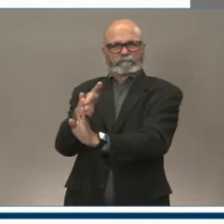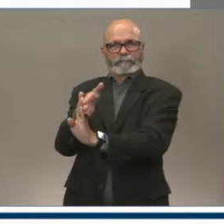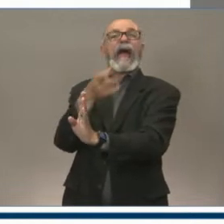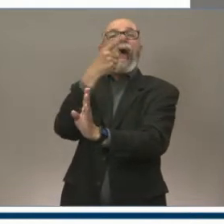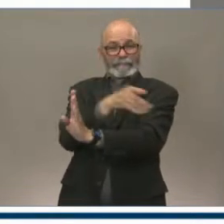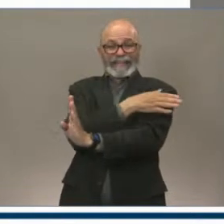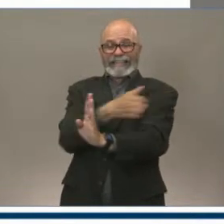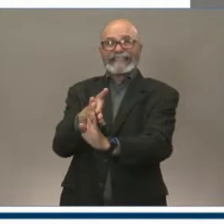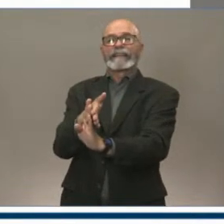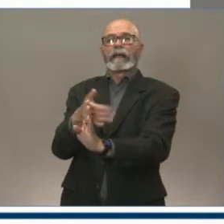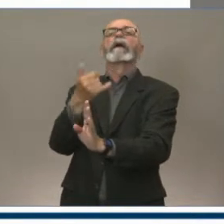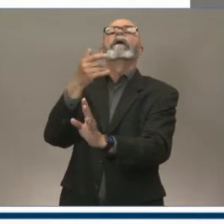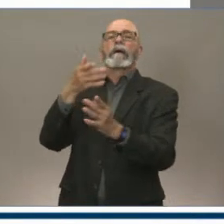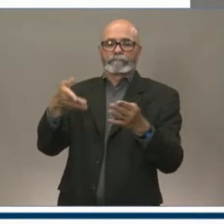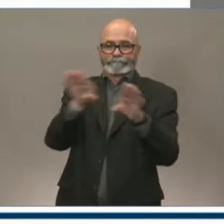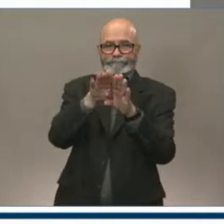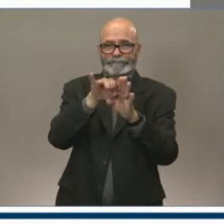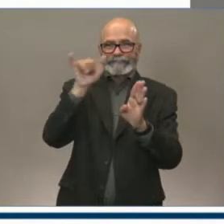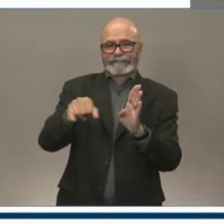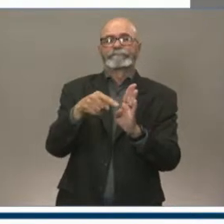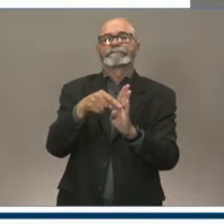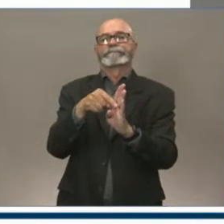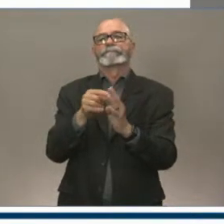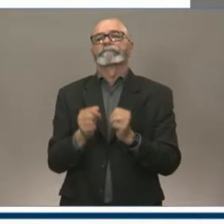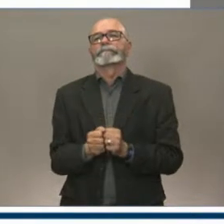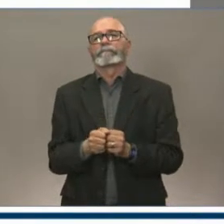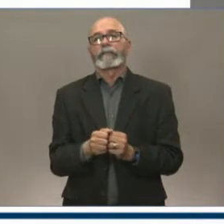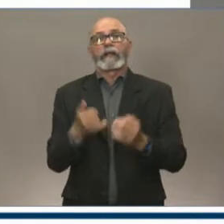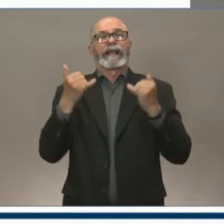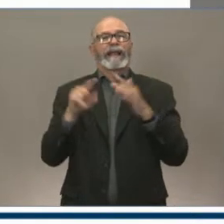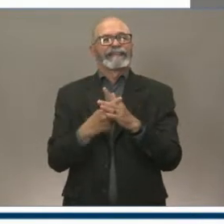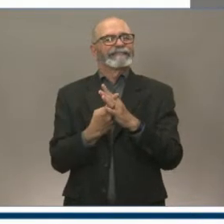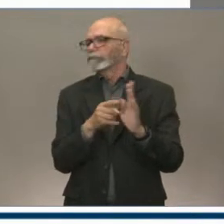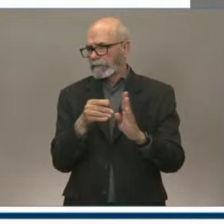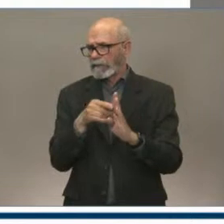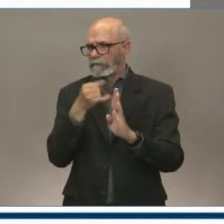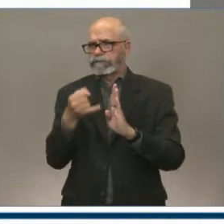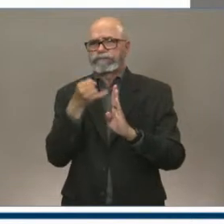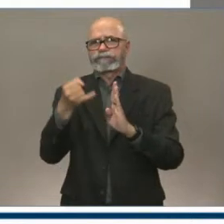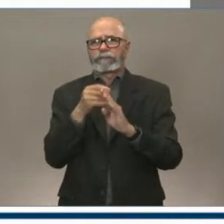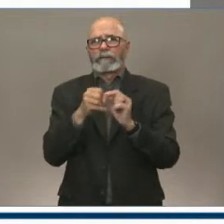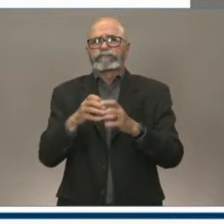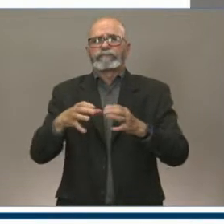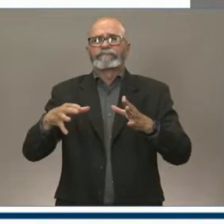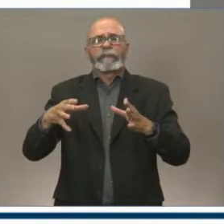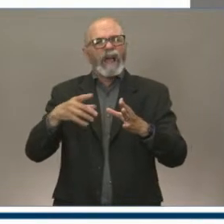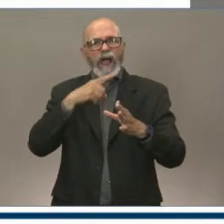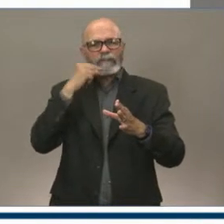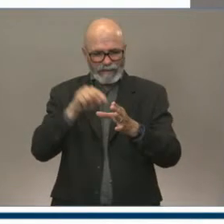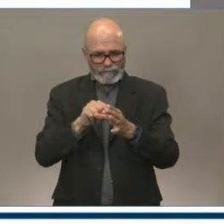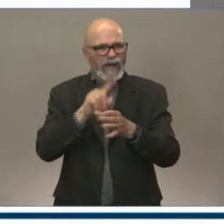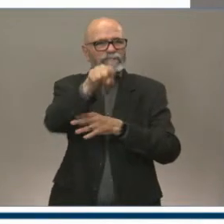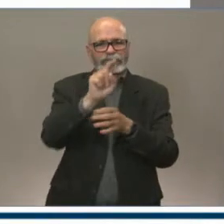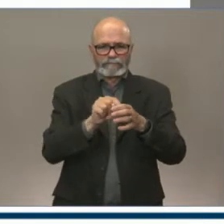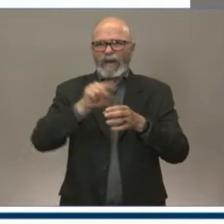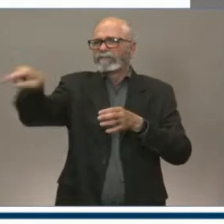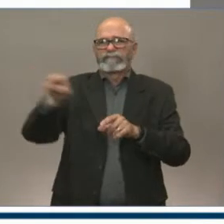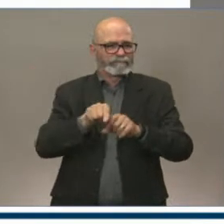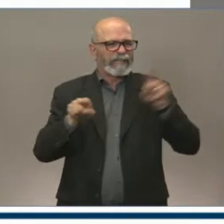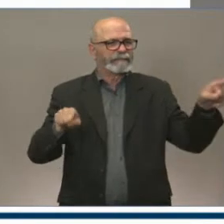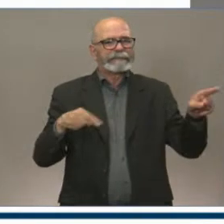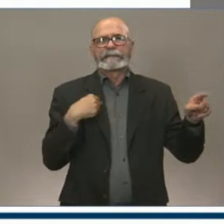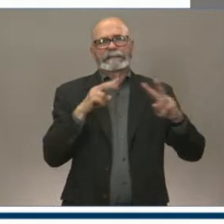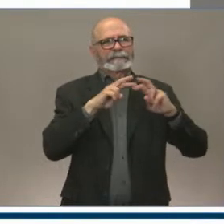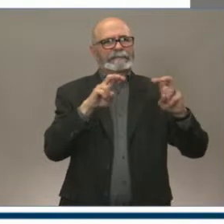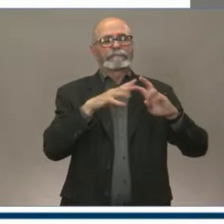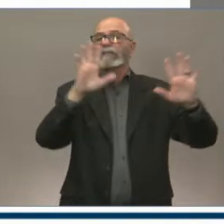spread even within Halifax and the concerns about spreading now outside of Halifax, that we need to take aggressive action and